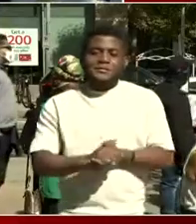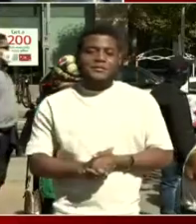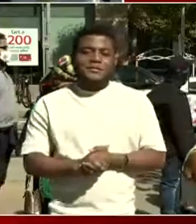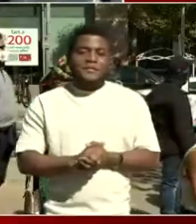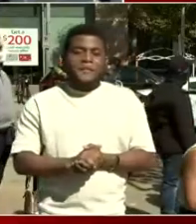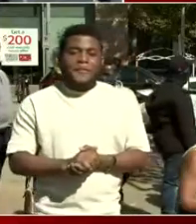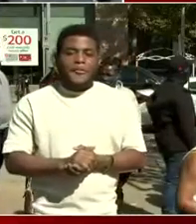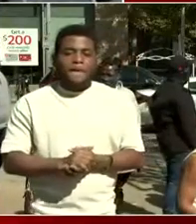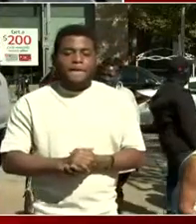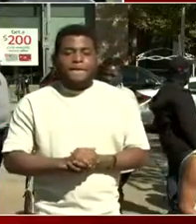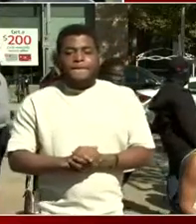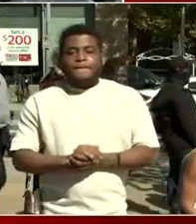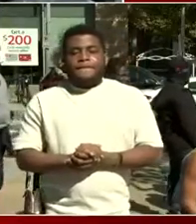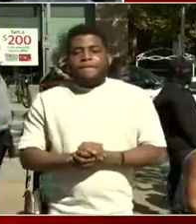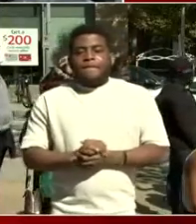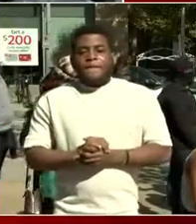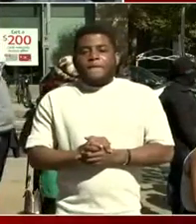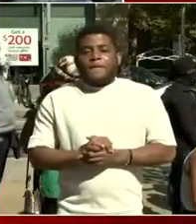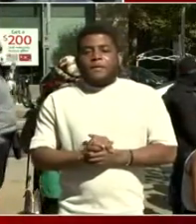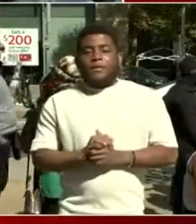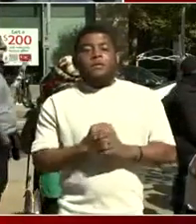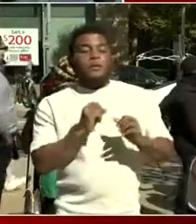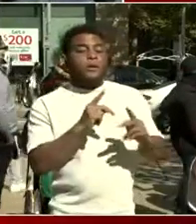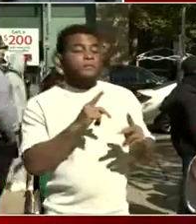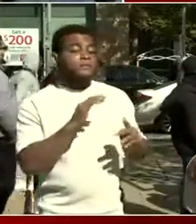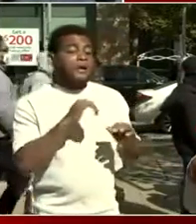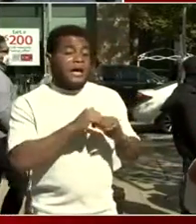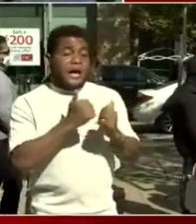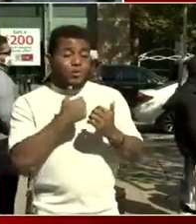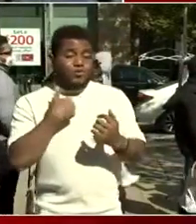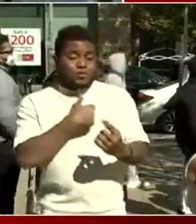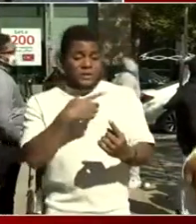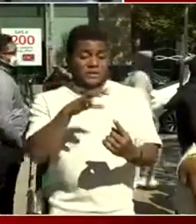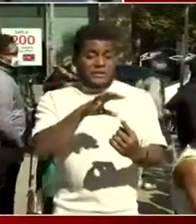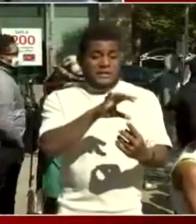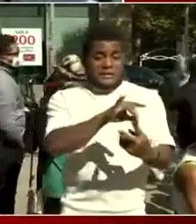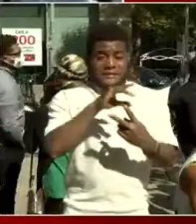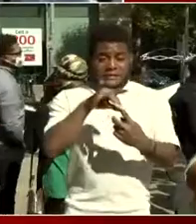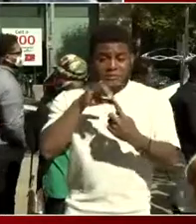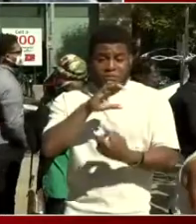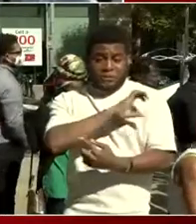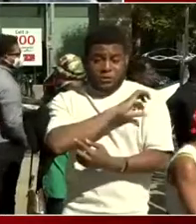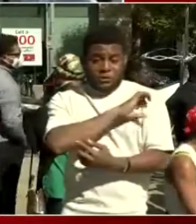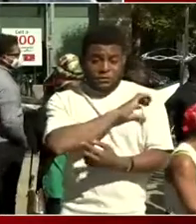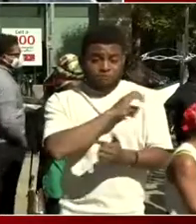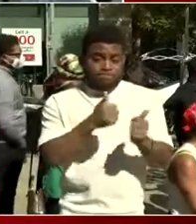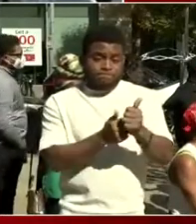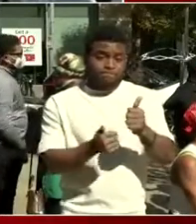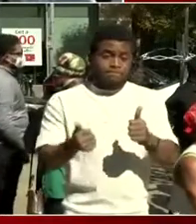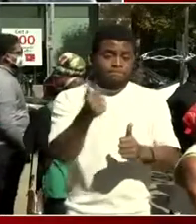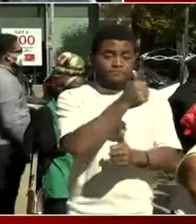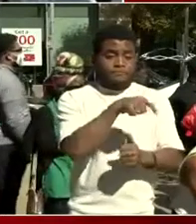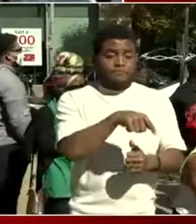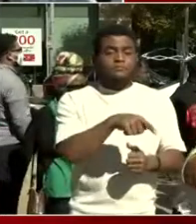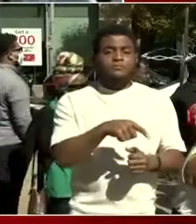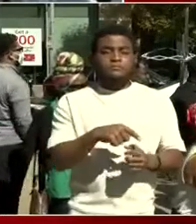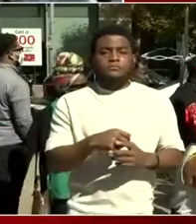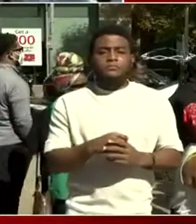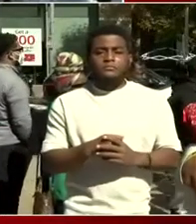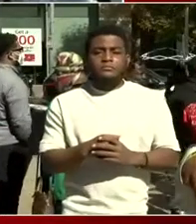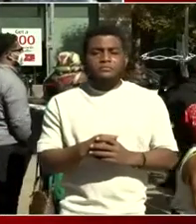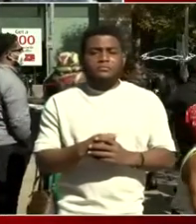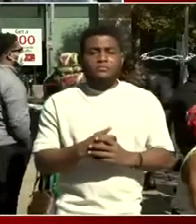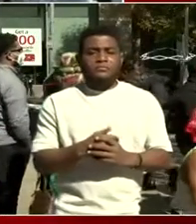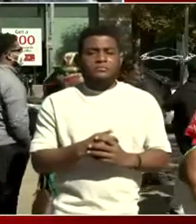response to your first question, how we selected these individuals, many of the captains, to include the one who just got promoted